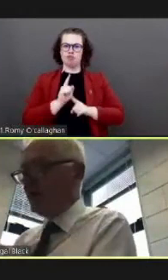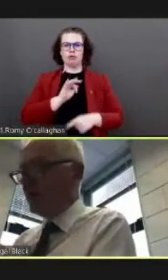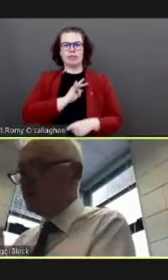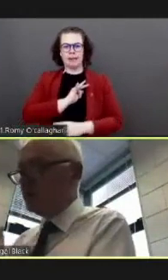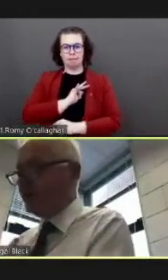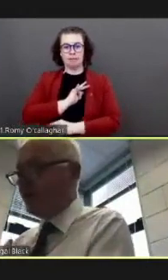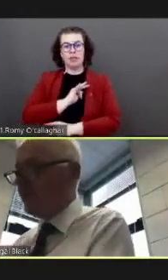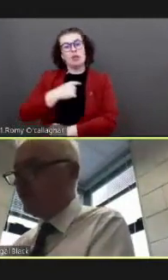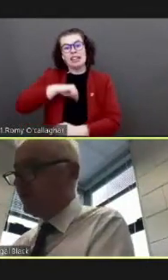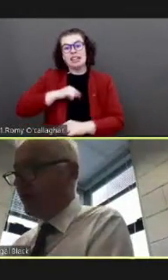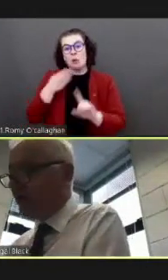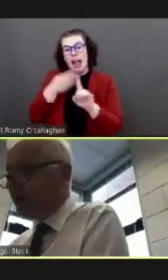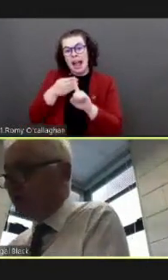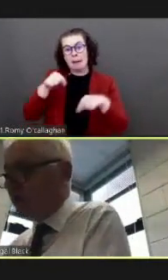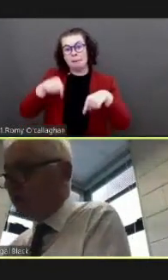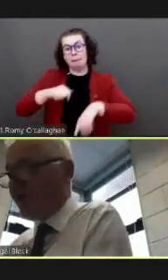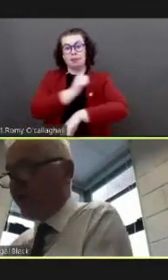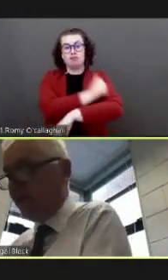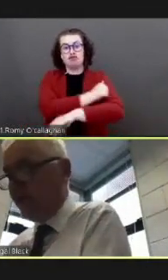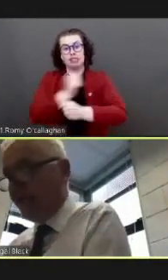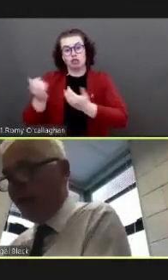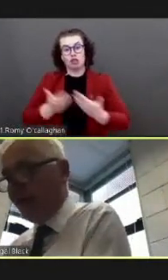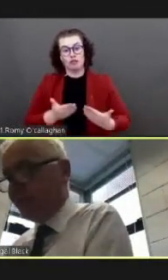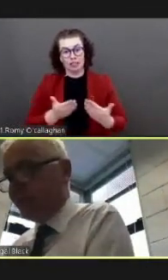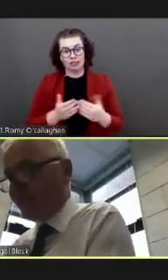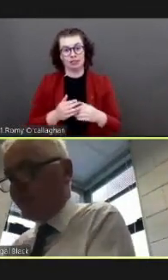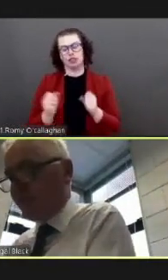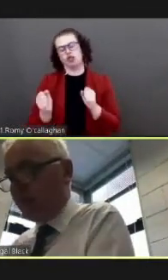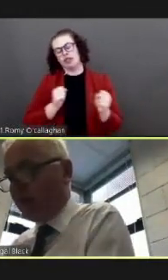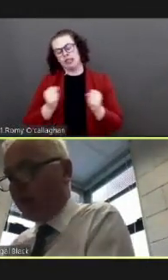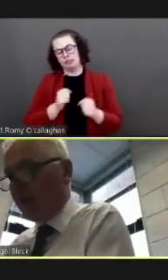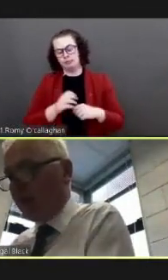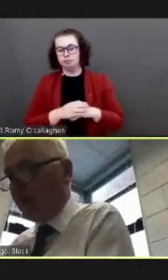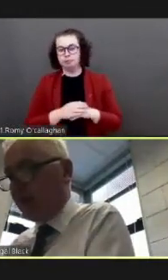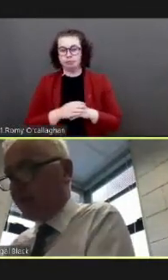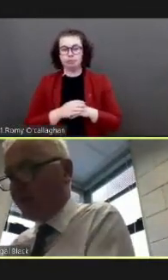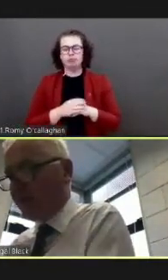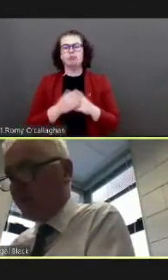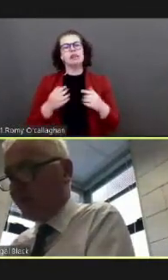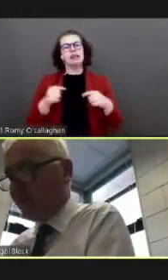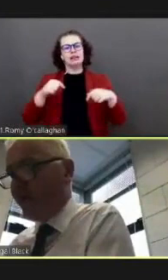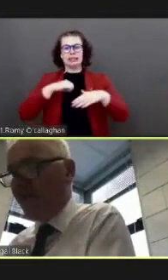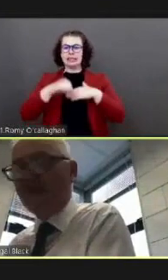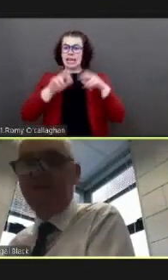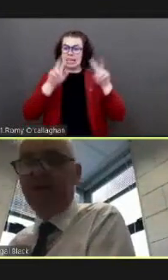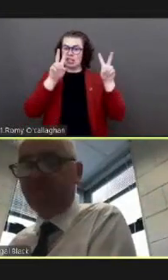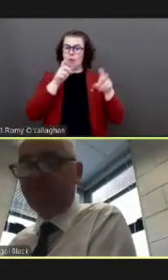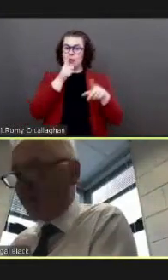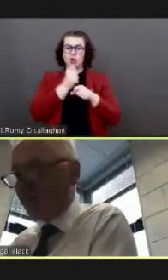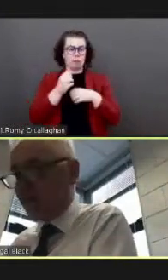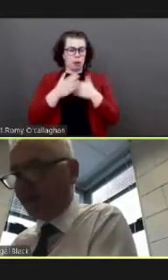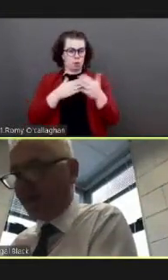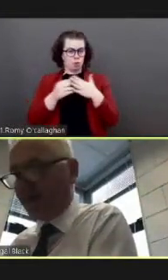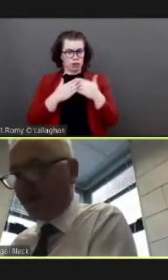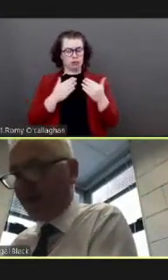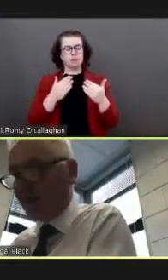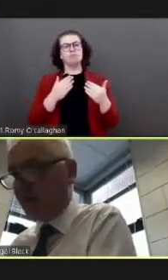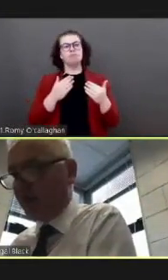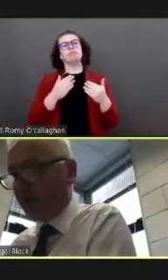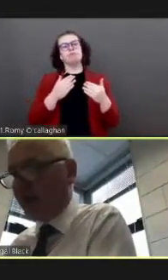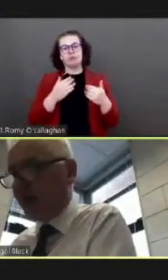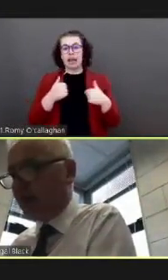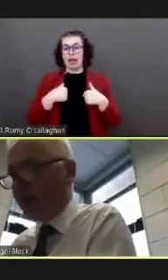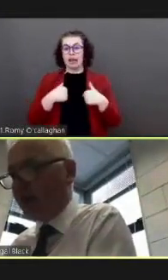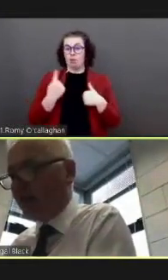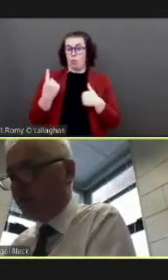on. And just in terms of the areas we'll cover, I suppose it would be remiss of me if I didn't say, and I know I had a